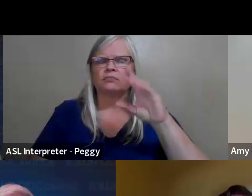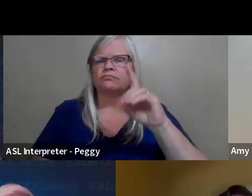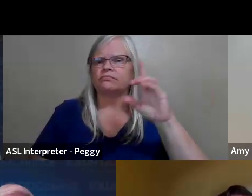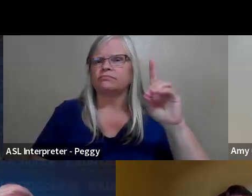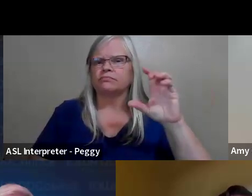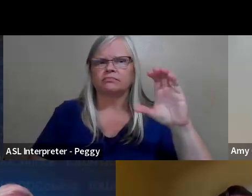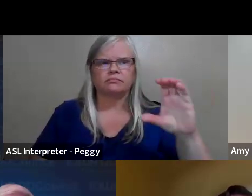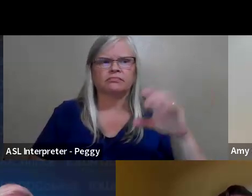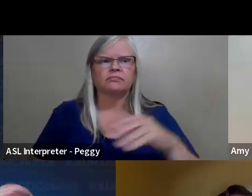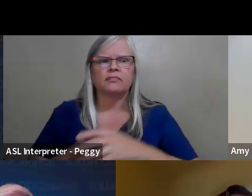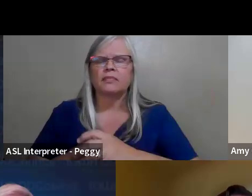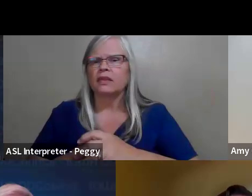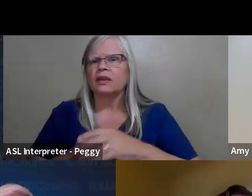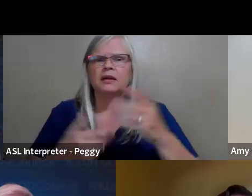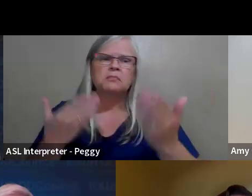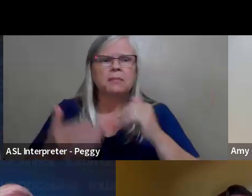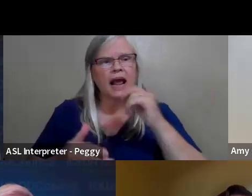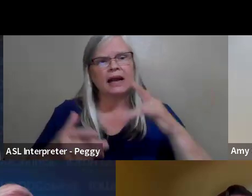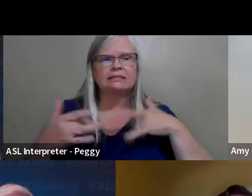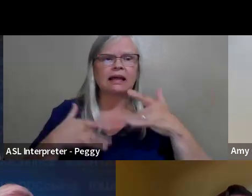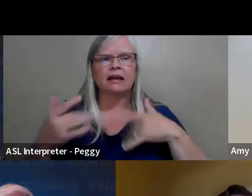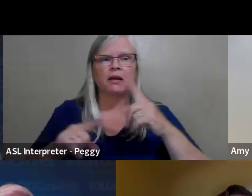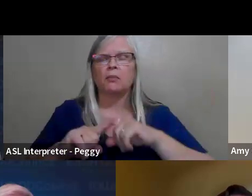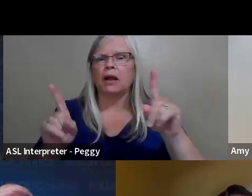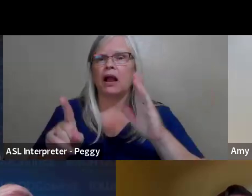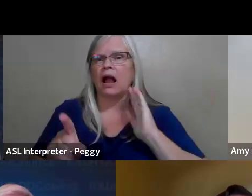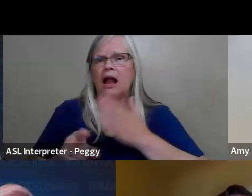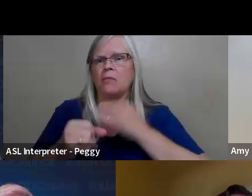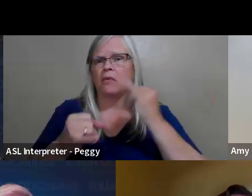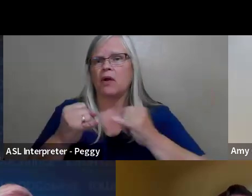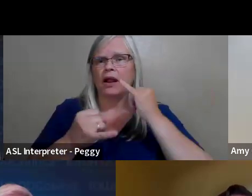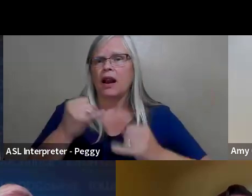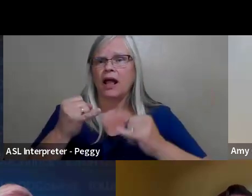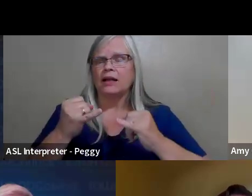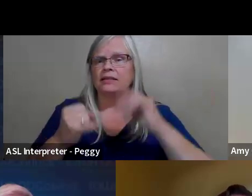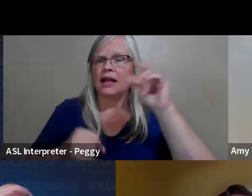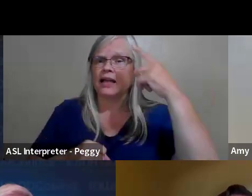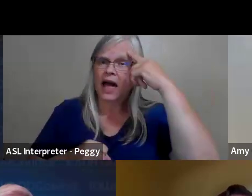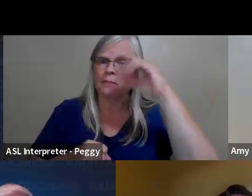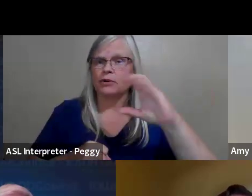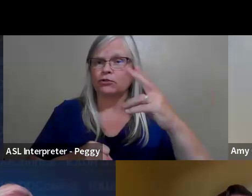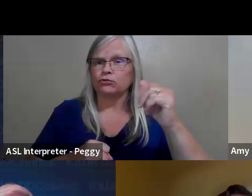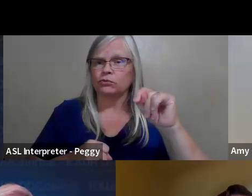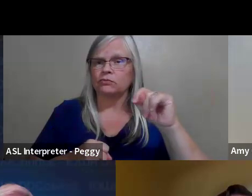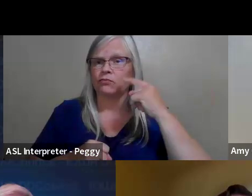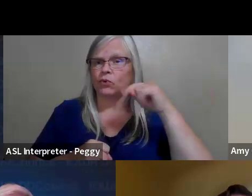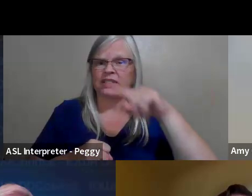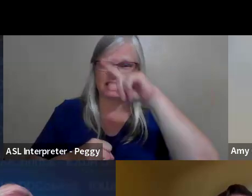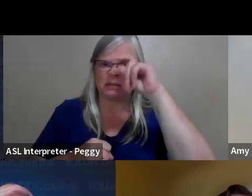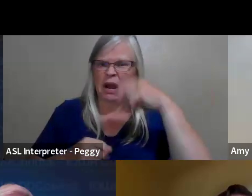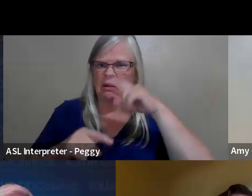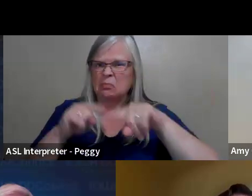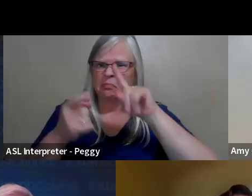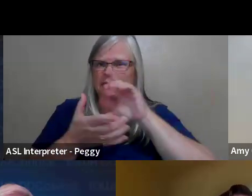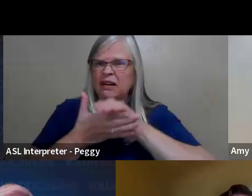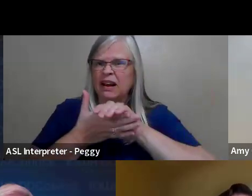here on, well, I guess this is maybe not exciting, but this is actually our last Capitol Chat of the summer. It's hard to believe that summer's almost over